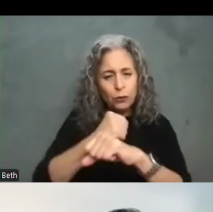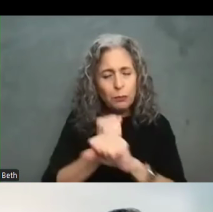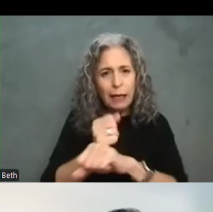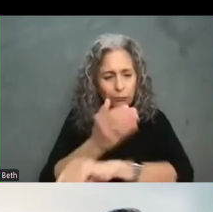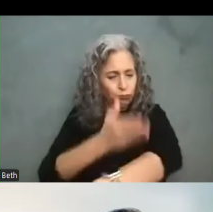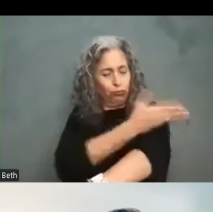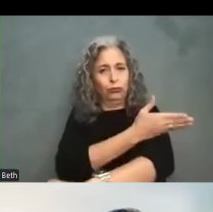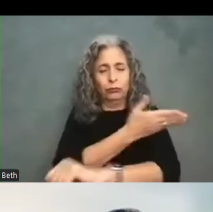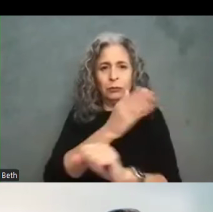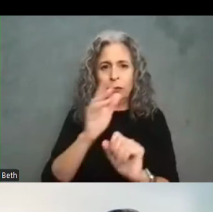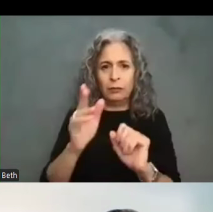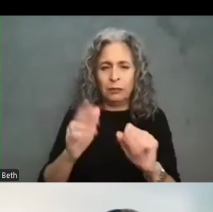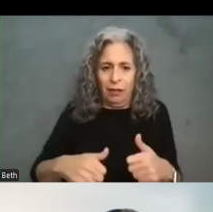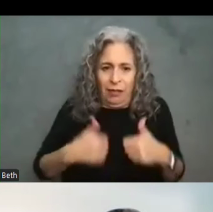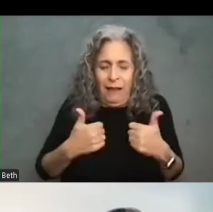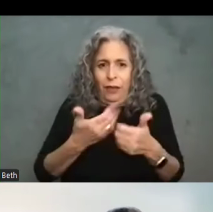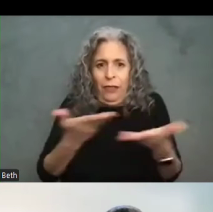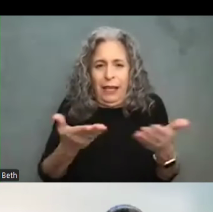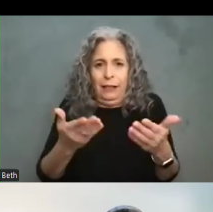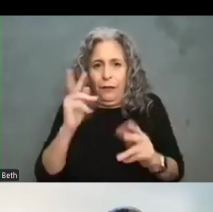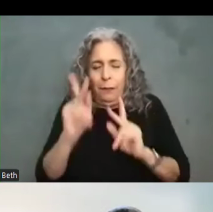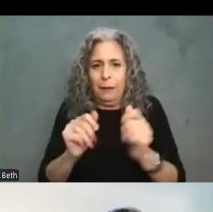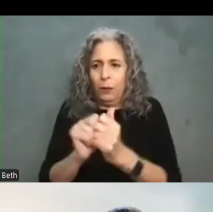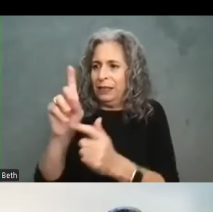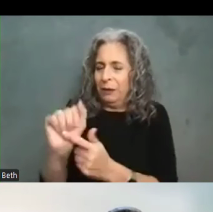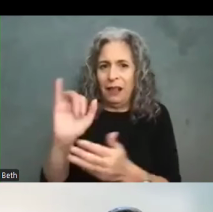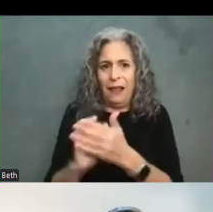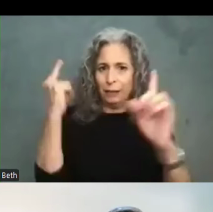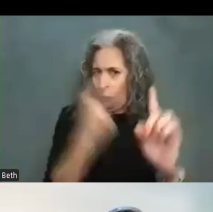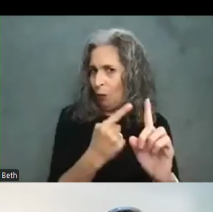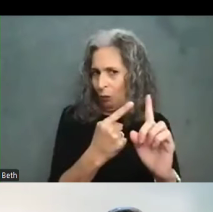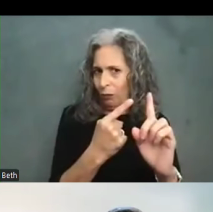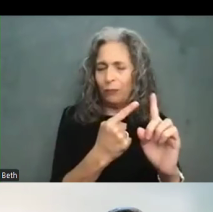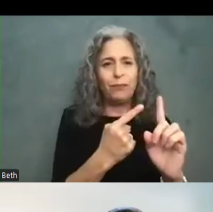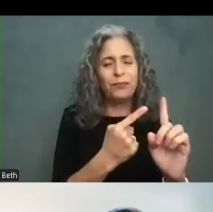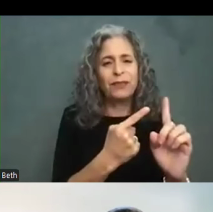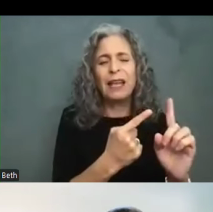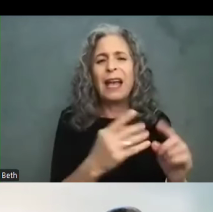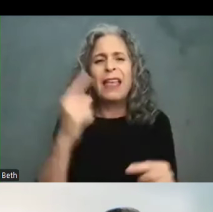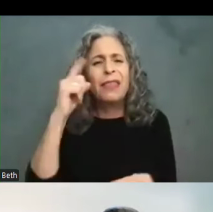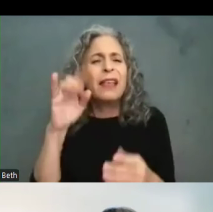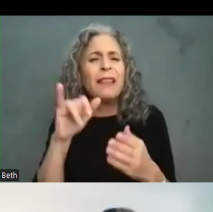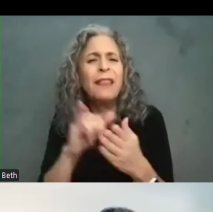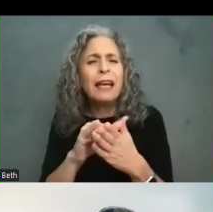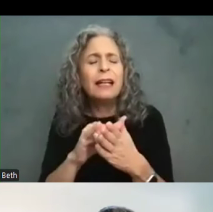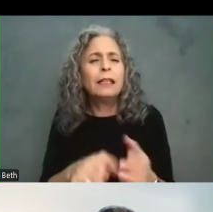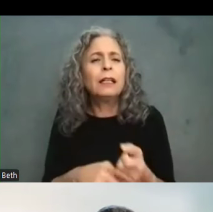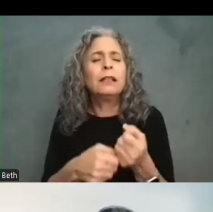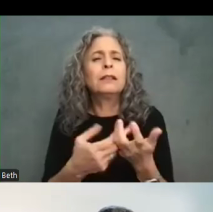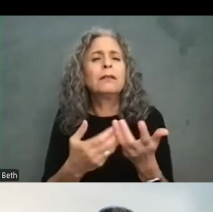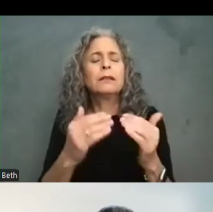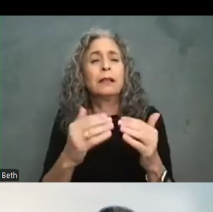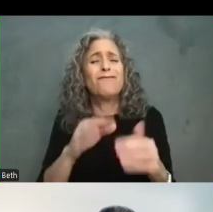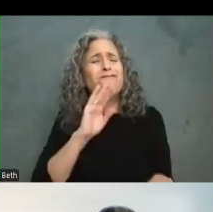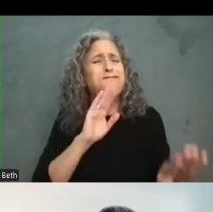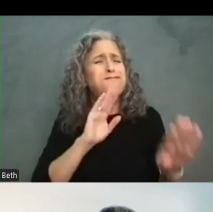people with disabilities, and that's really what it boils down to. I think that it causes a level of